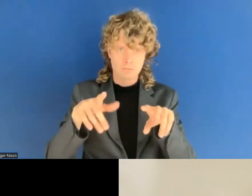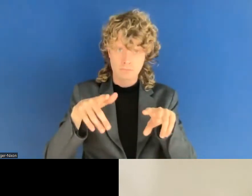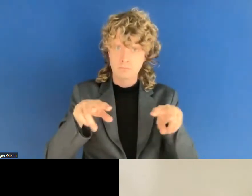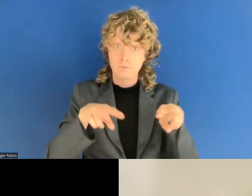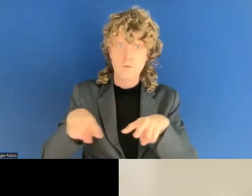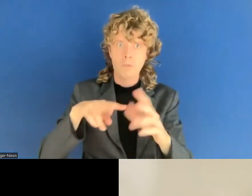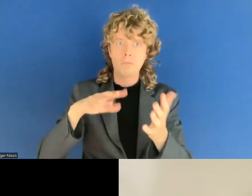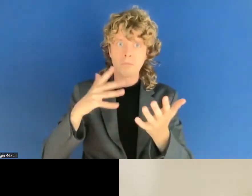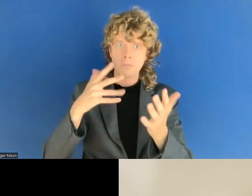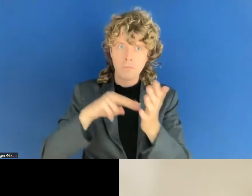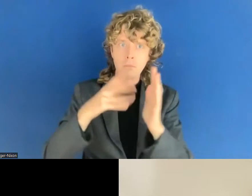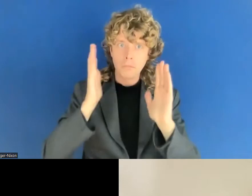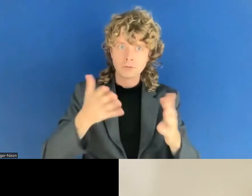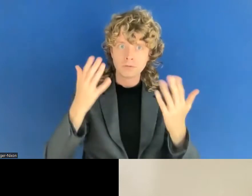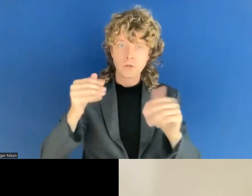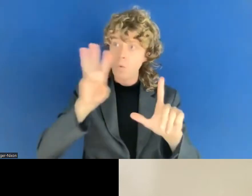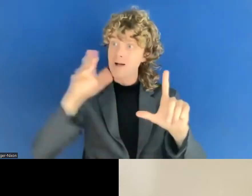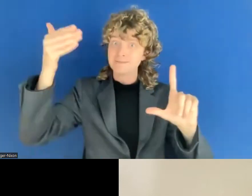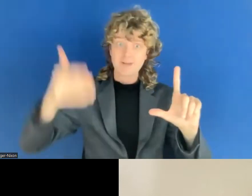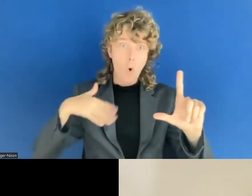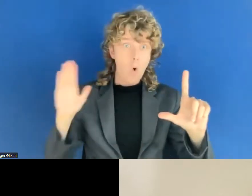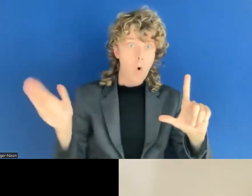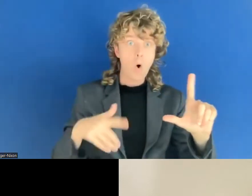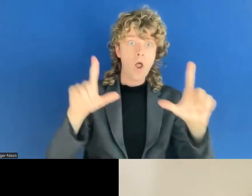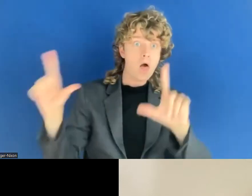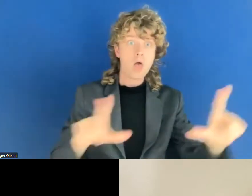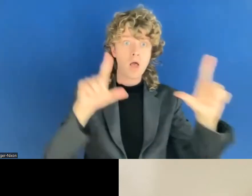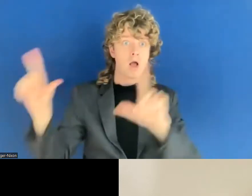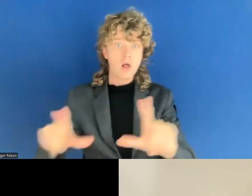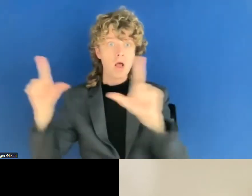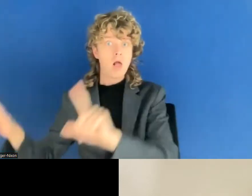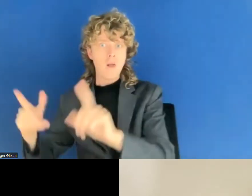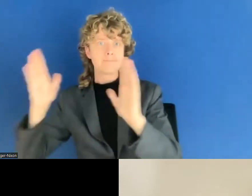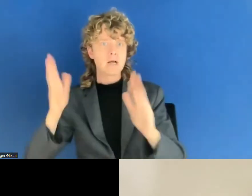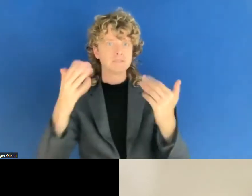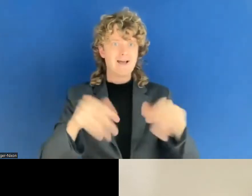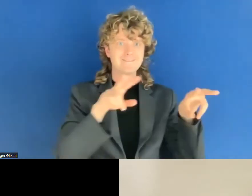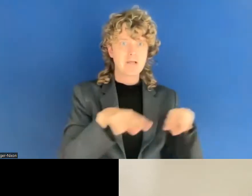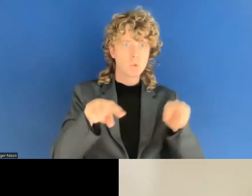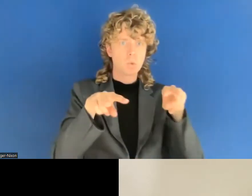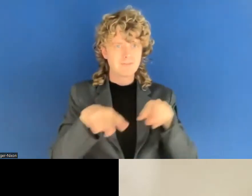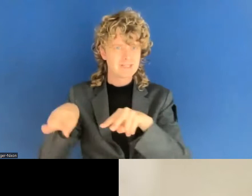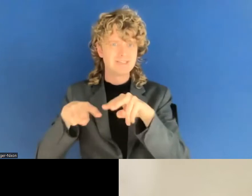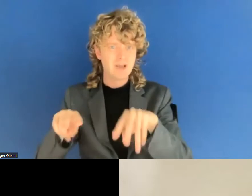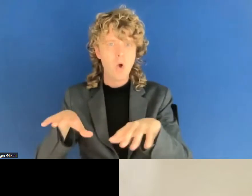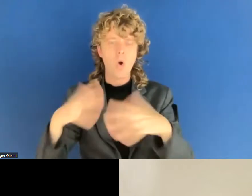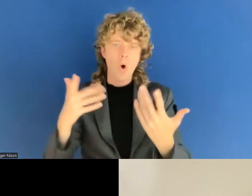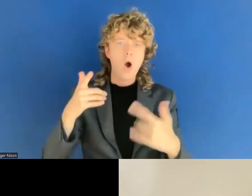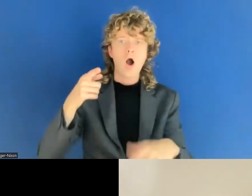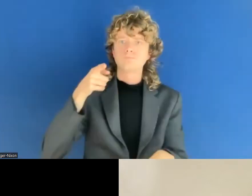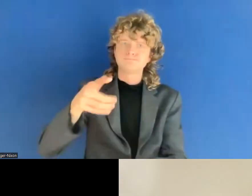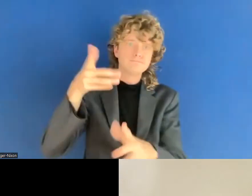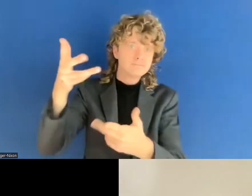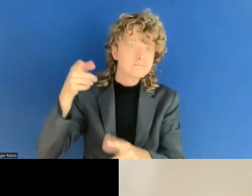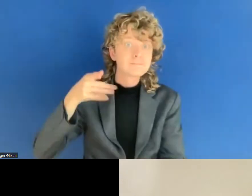video section of the document? And in some cases, if there is some additional requirements that are not in WCAG, maybe